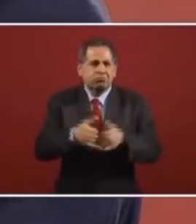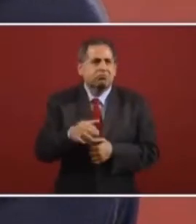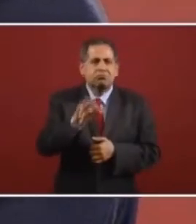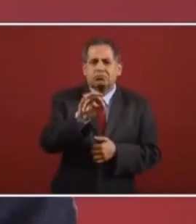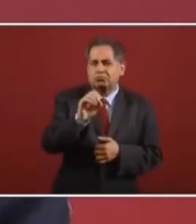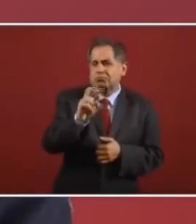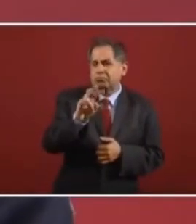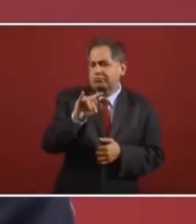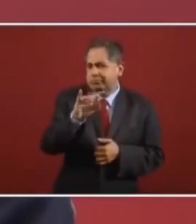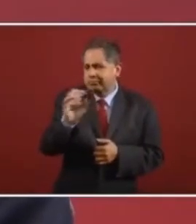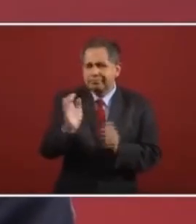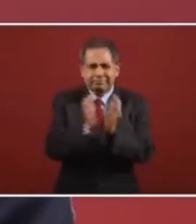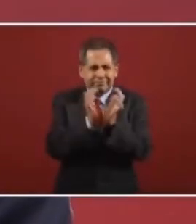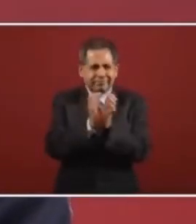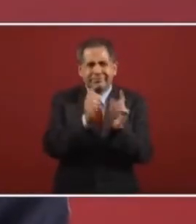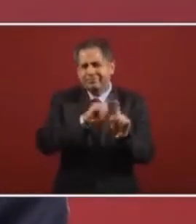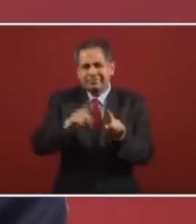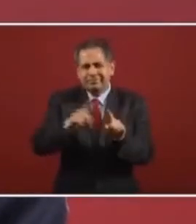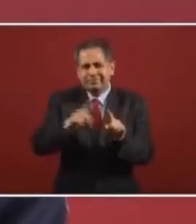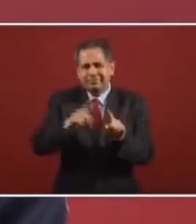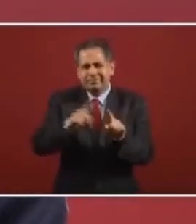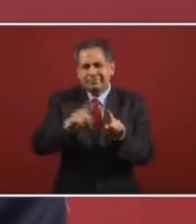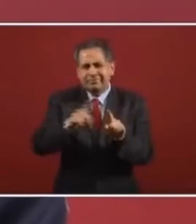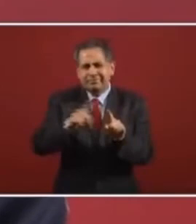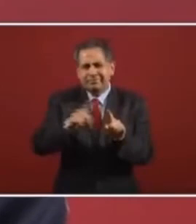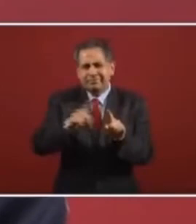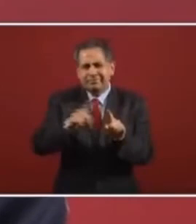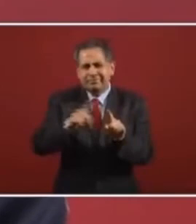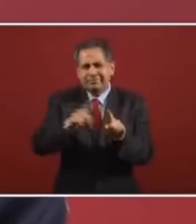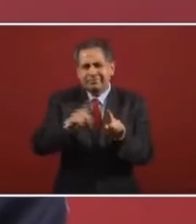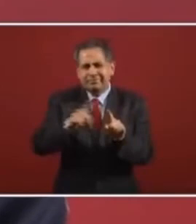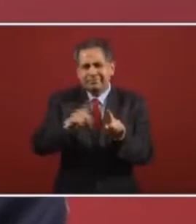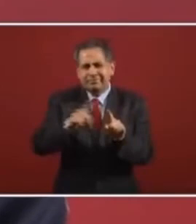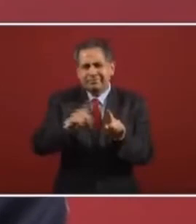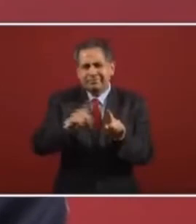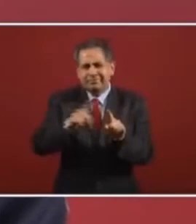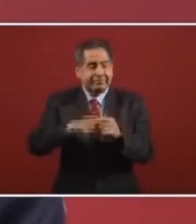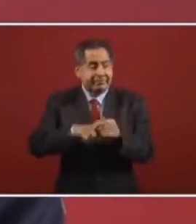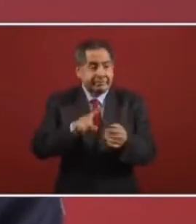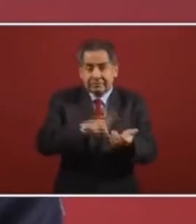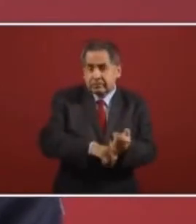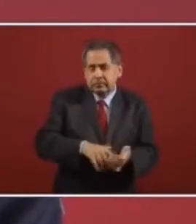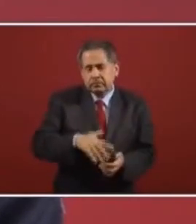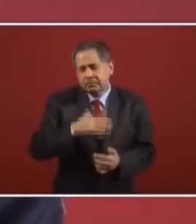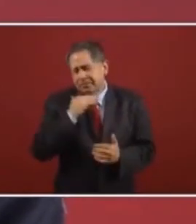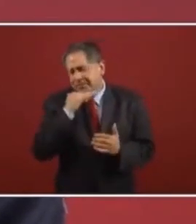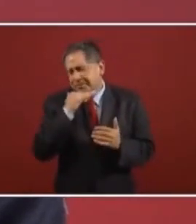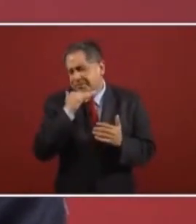Foviste, mucha corrupción. lots of corruption.